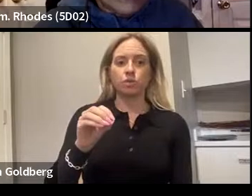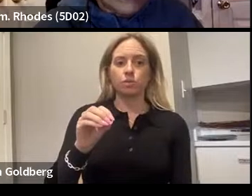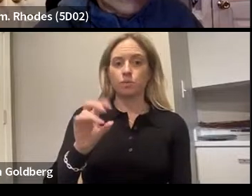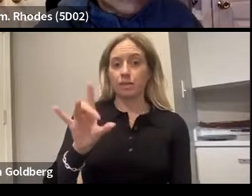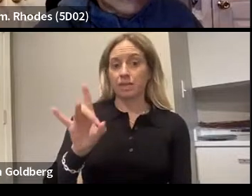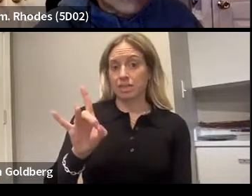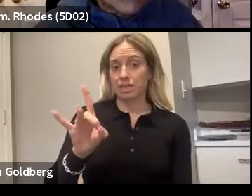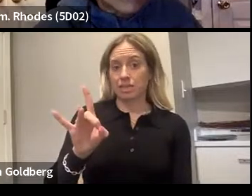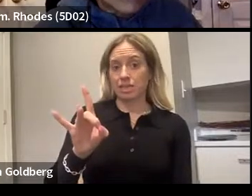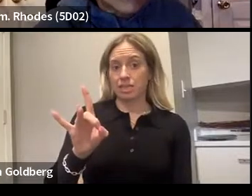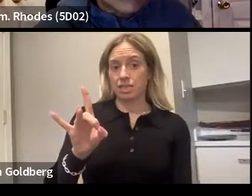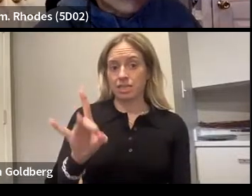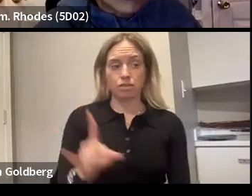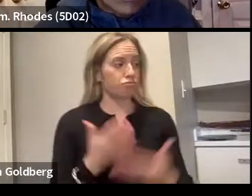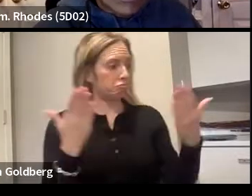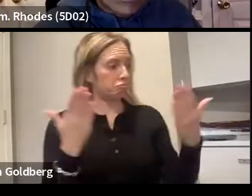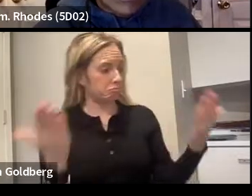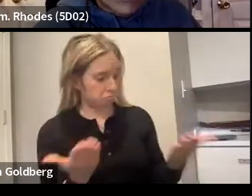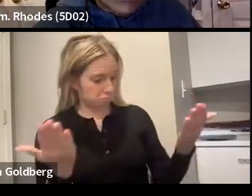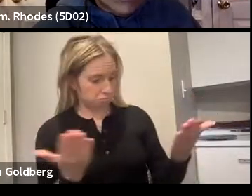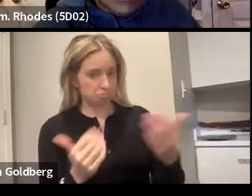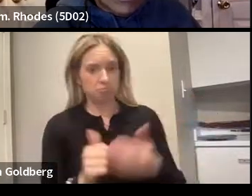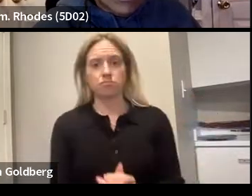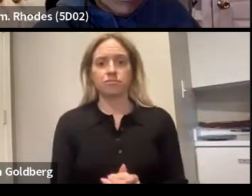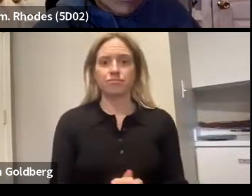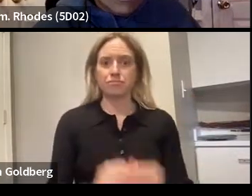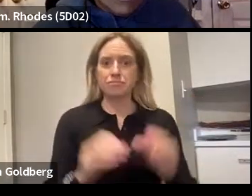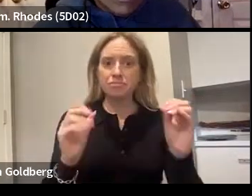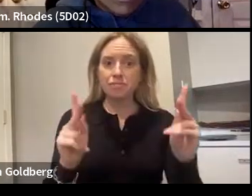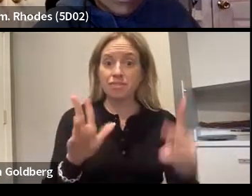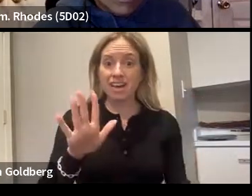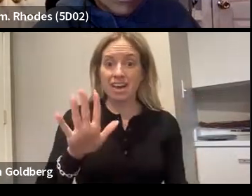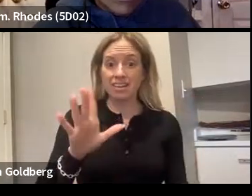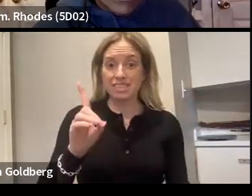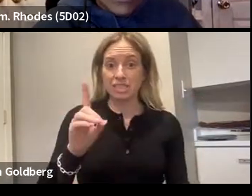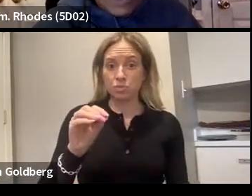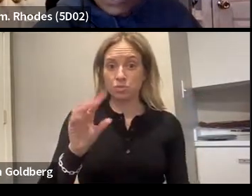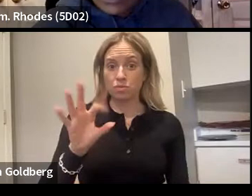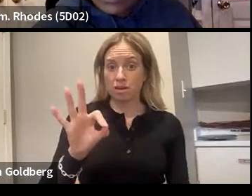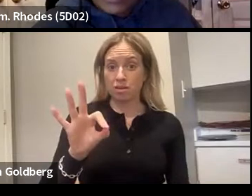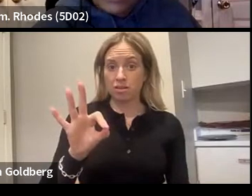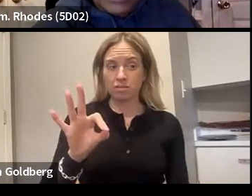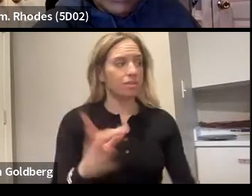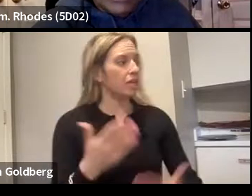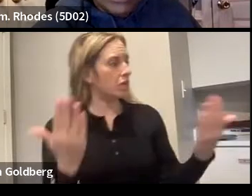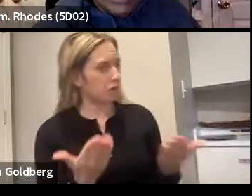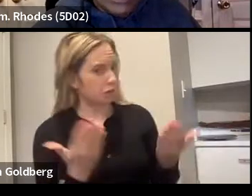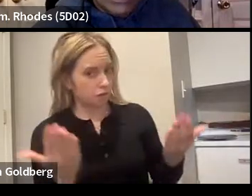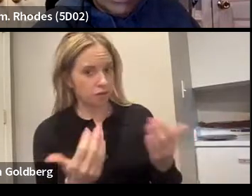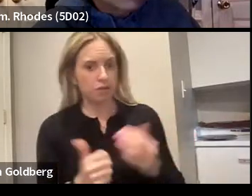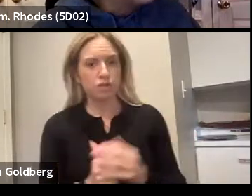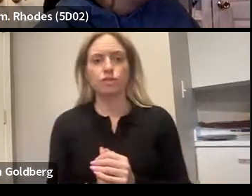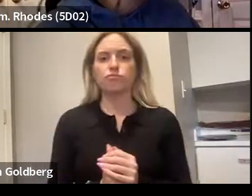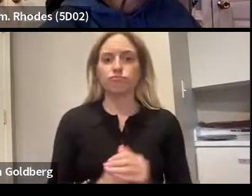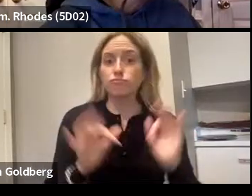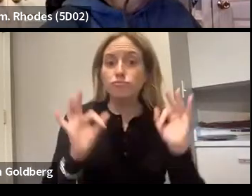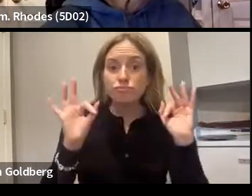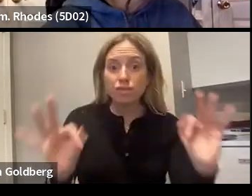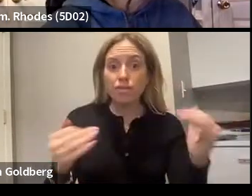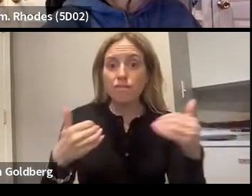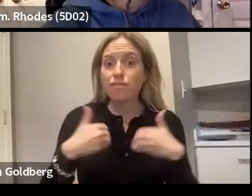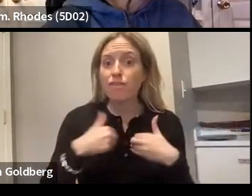5D08. Present. Okay, and 5D09. Present. Perfect. We